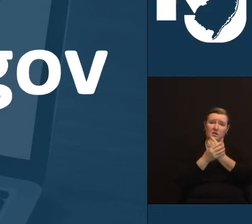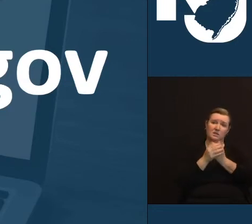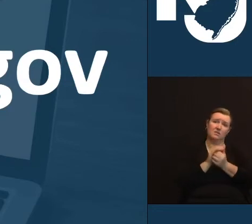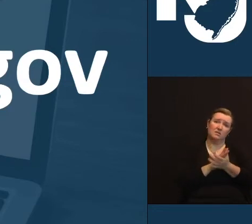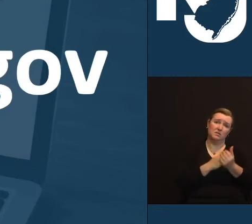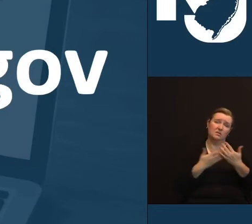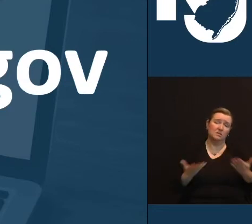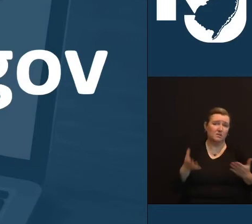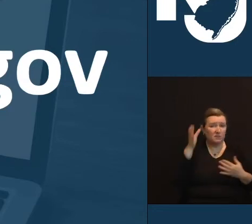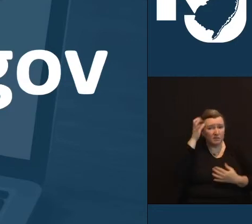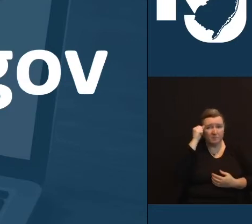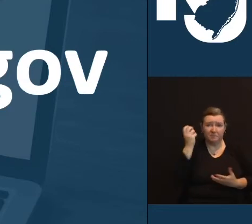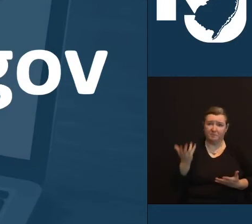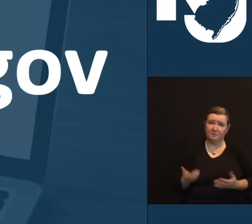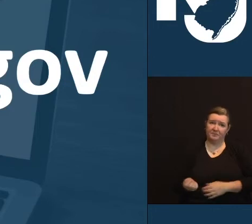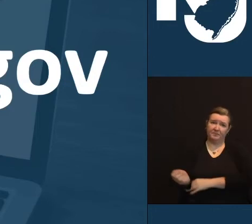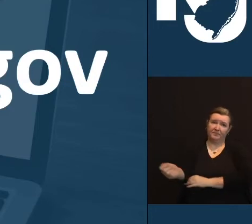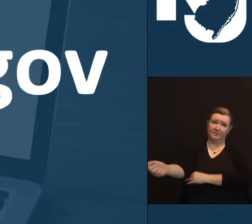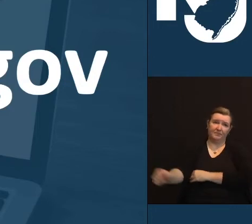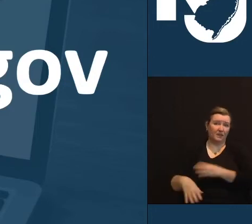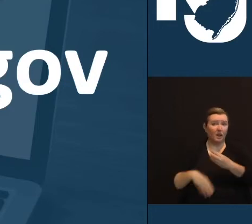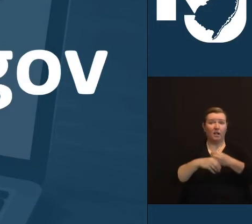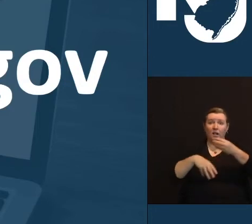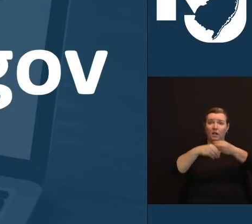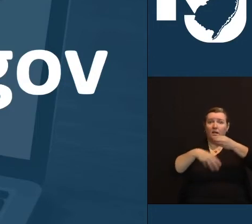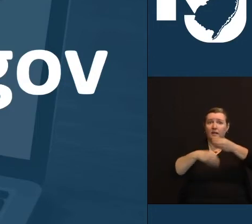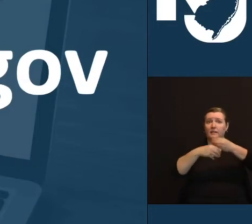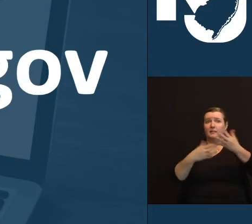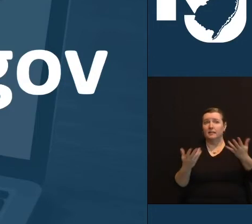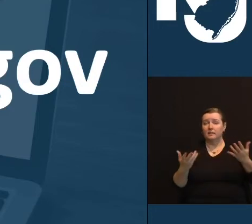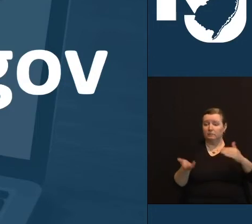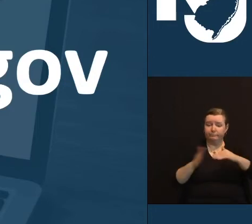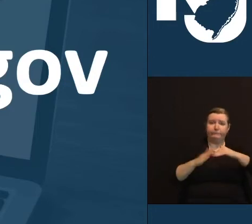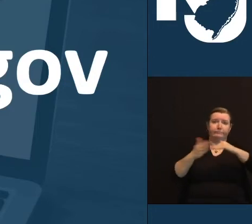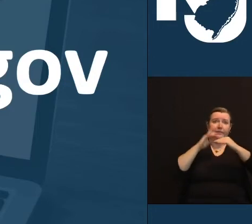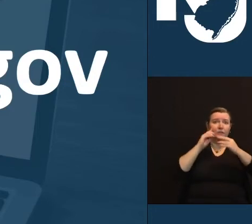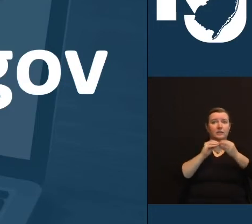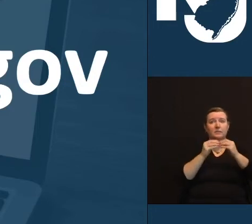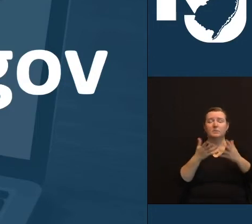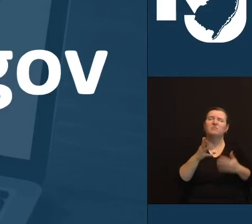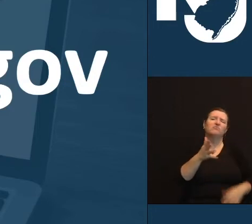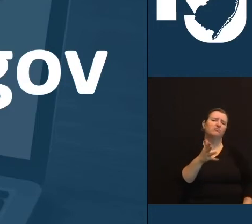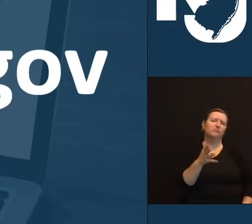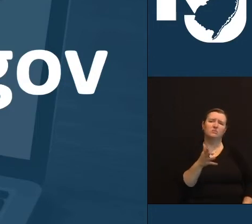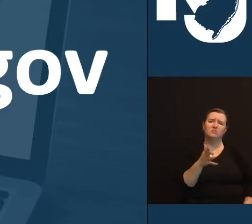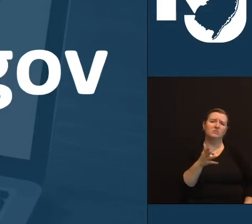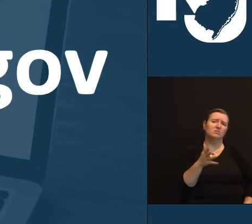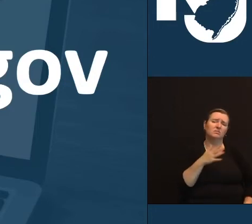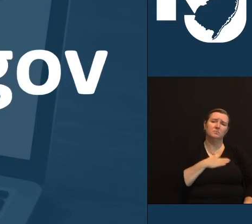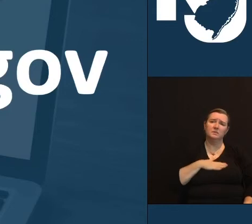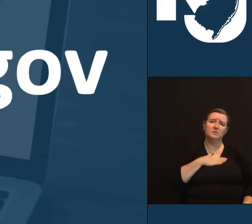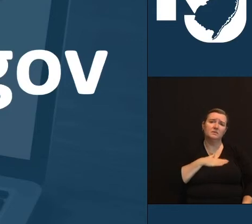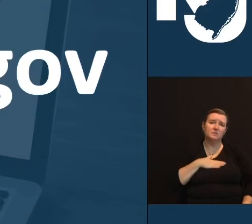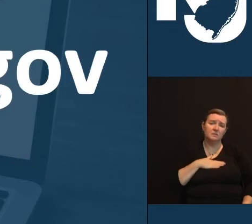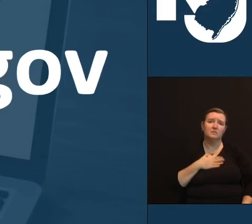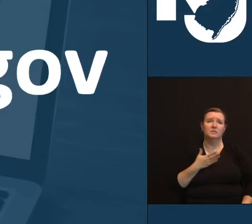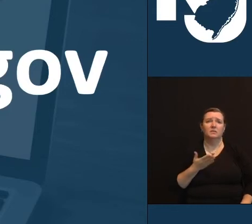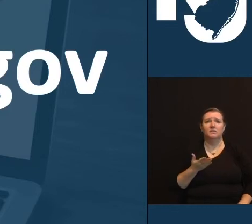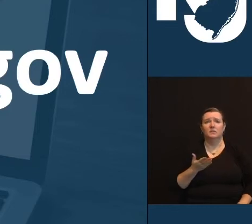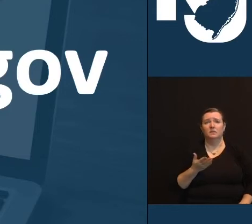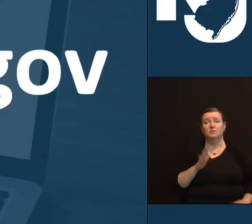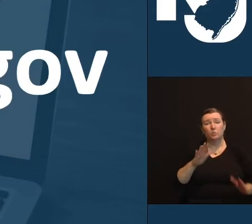keep adding more reasons. When you let your guard down, you invite this virus in. But if we all do our part, we can slow the spread